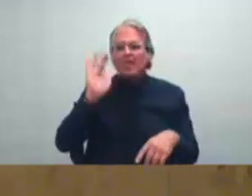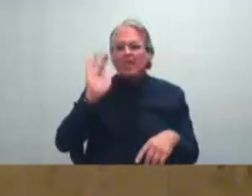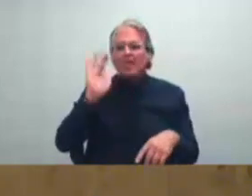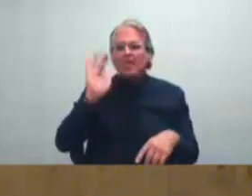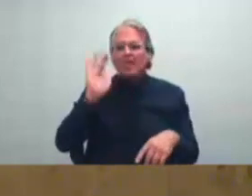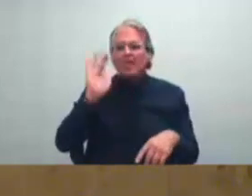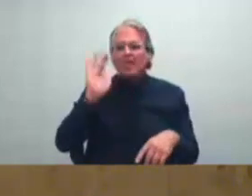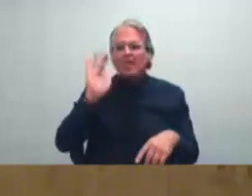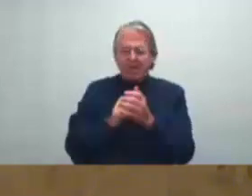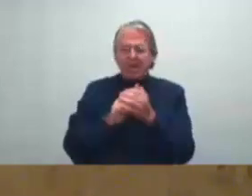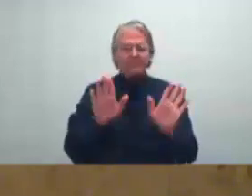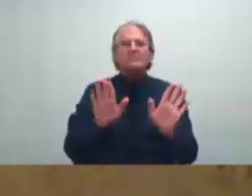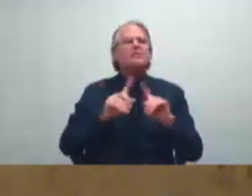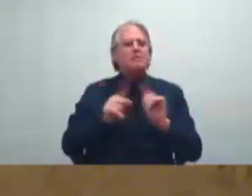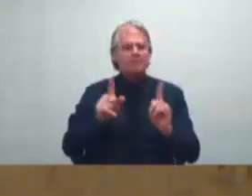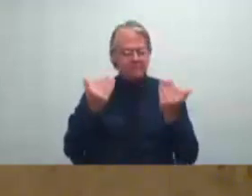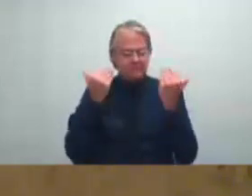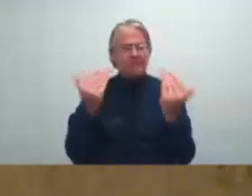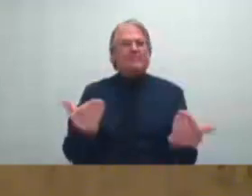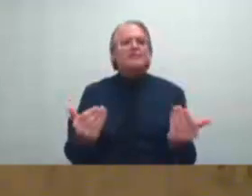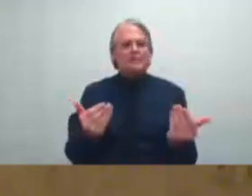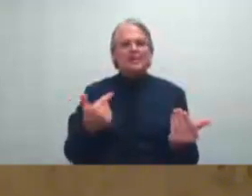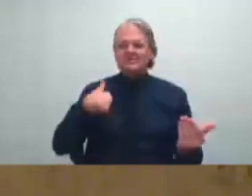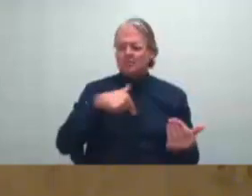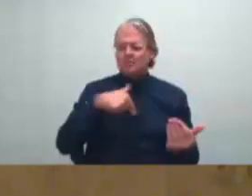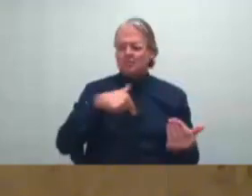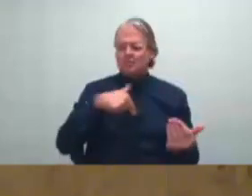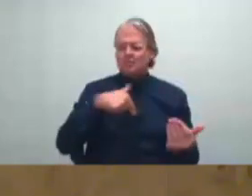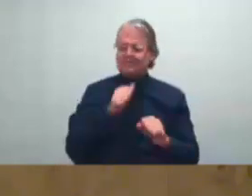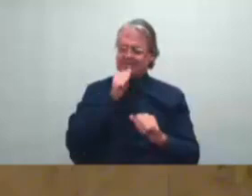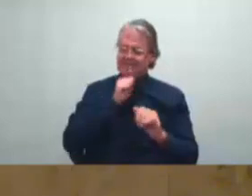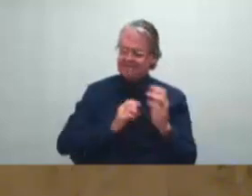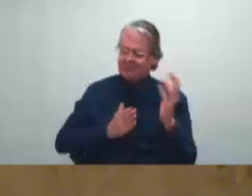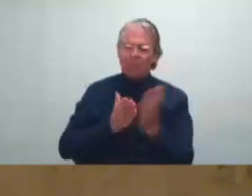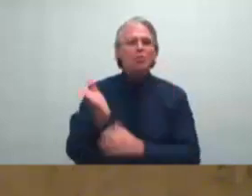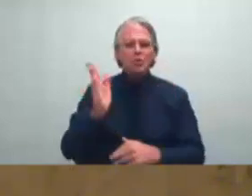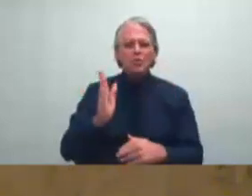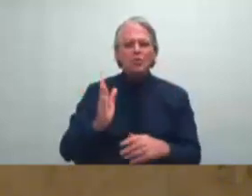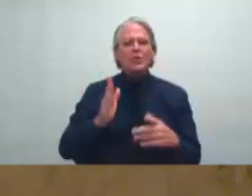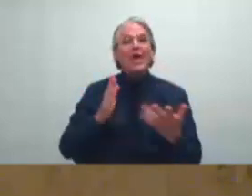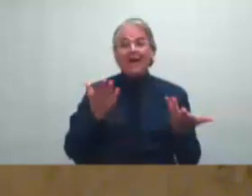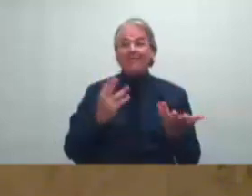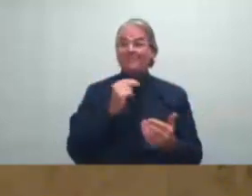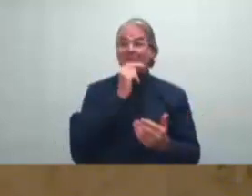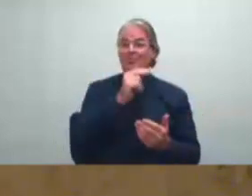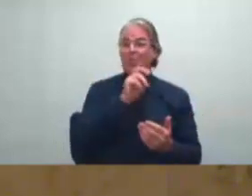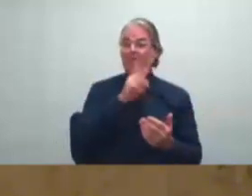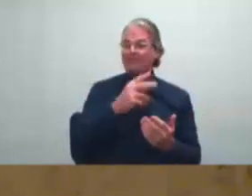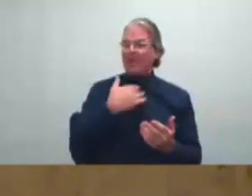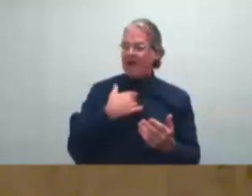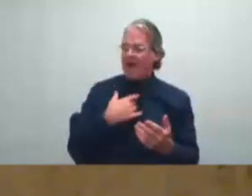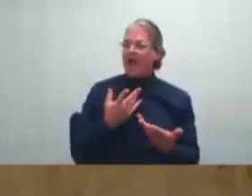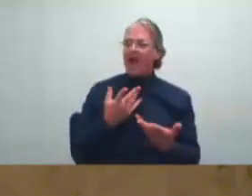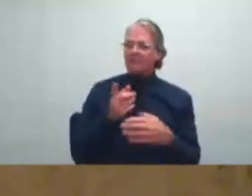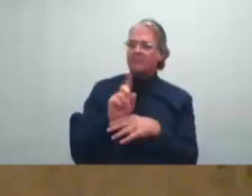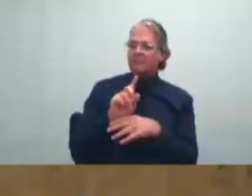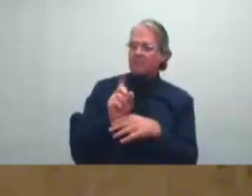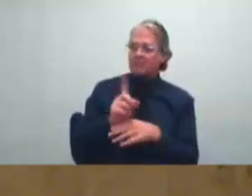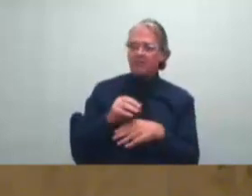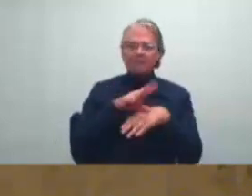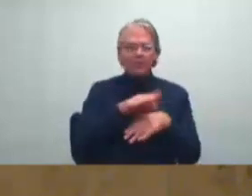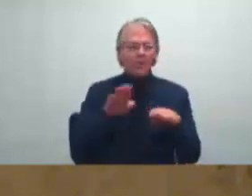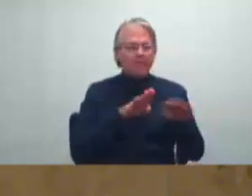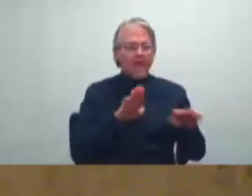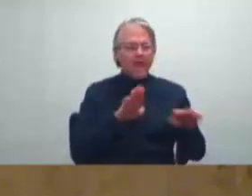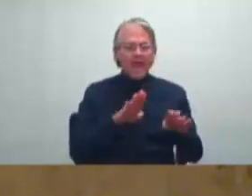that we can get those numbers down in Northern Nevada and be the model community that we can be, to show that Reno always comes out on top.